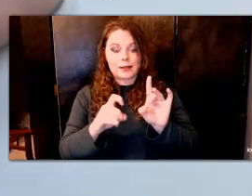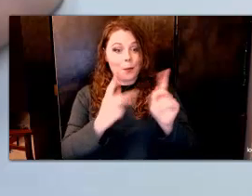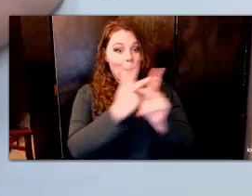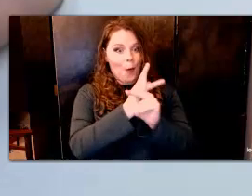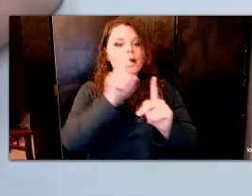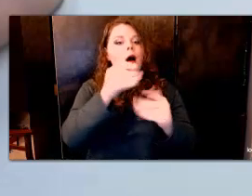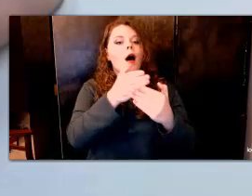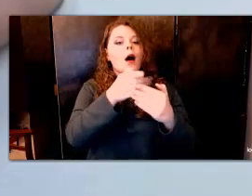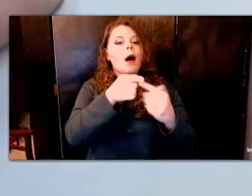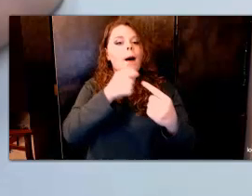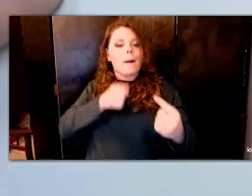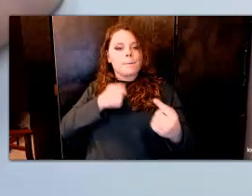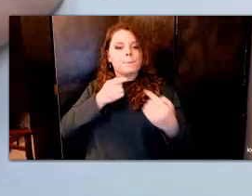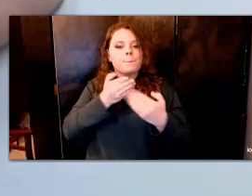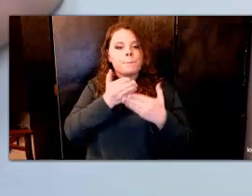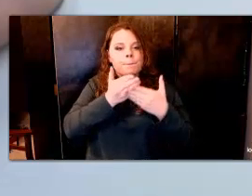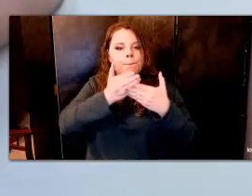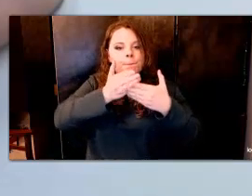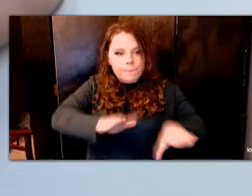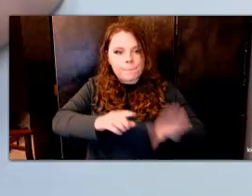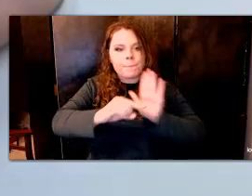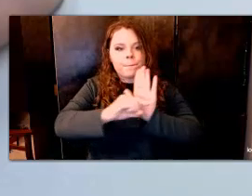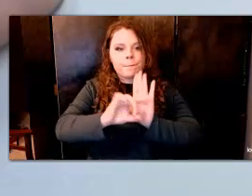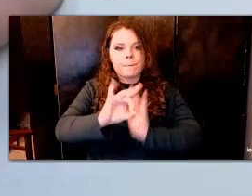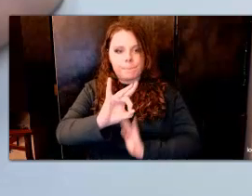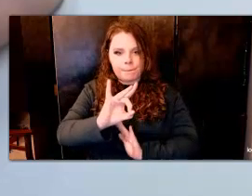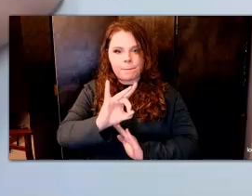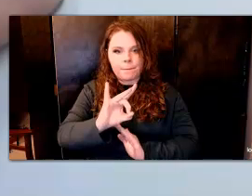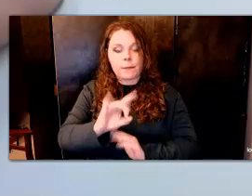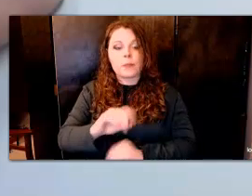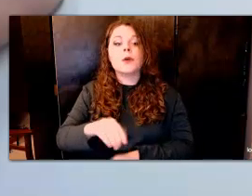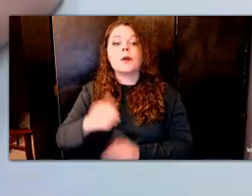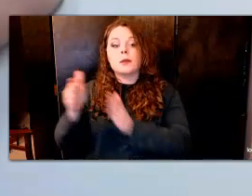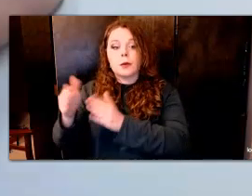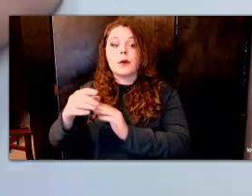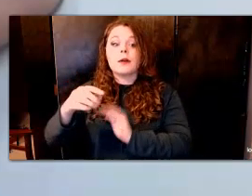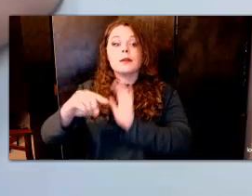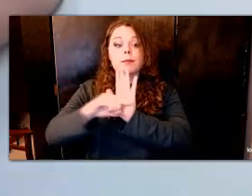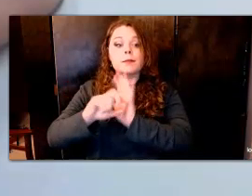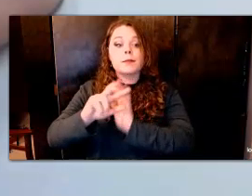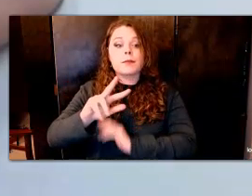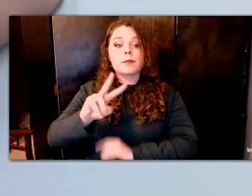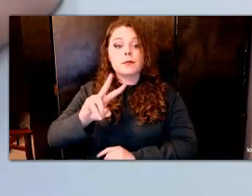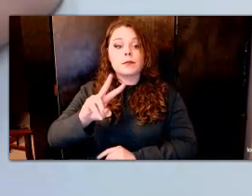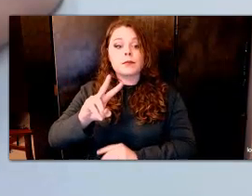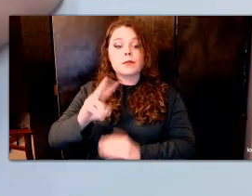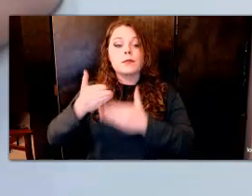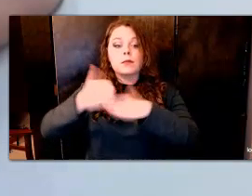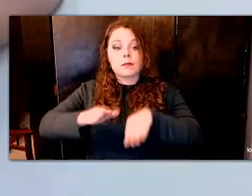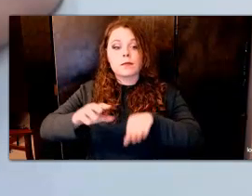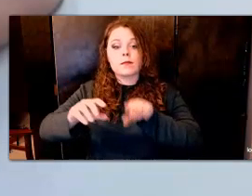They cancel. And negative 32 divided by negative 8 is a positive